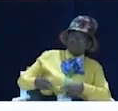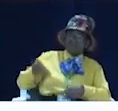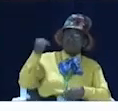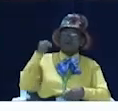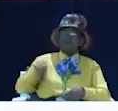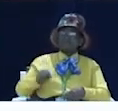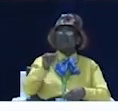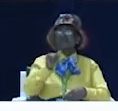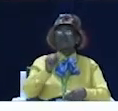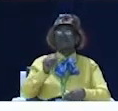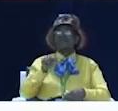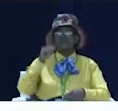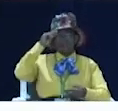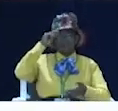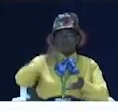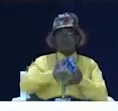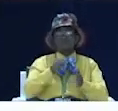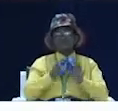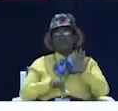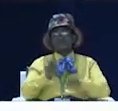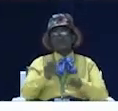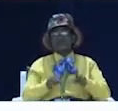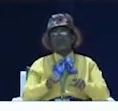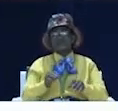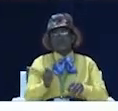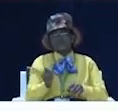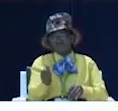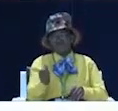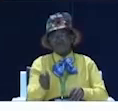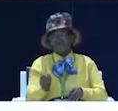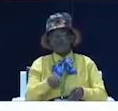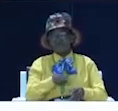But few minutes after I said amen,